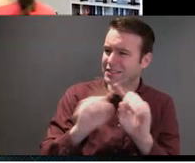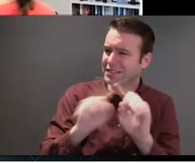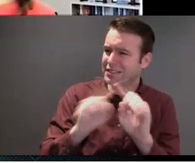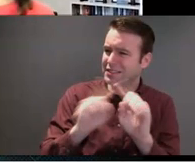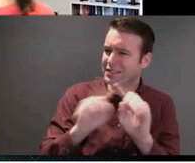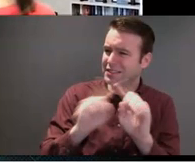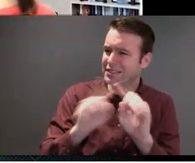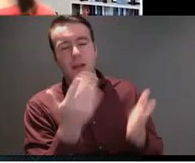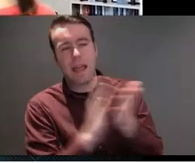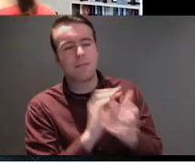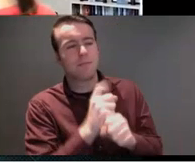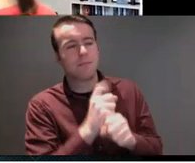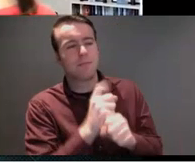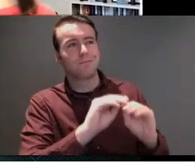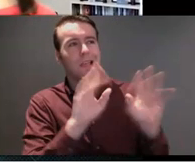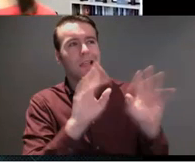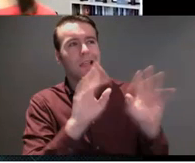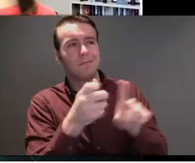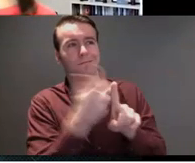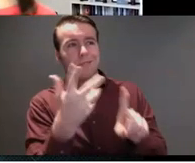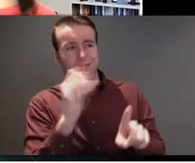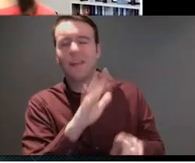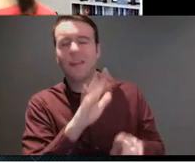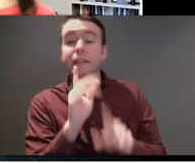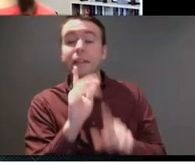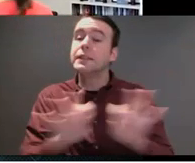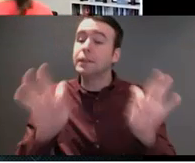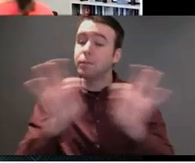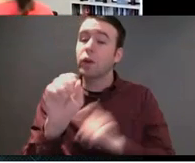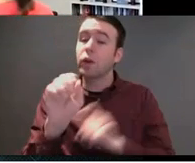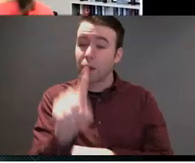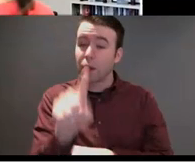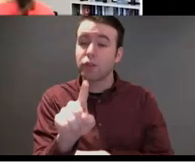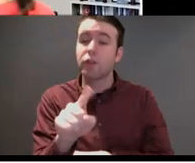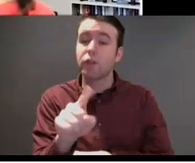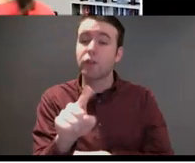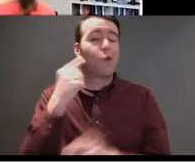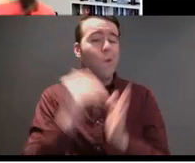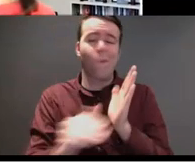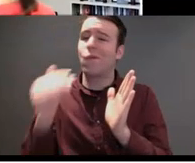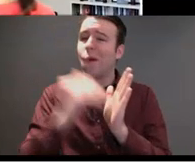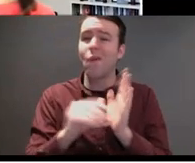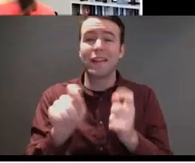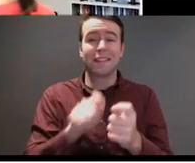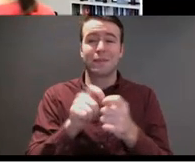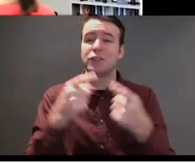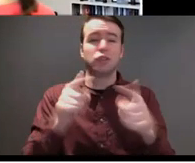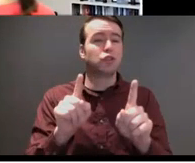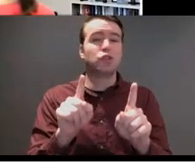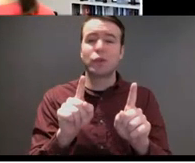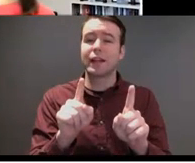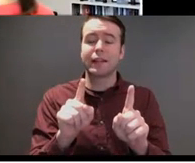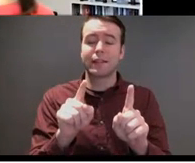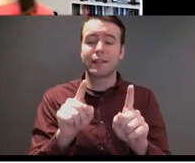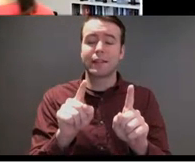that or making sure that we brought that up. It's an important question, and we heard it over and over, especially during